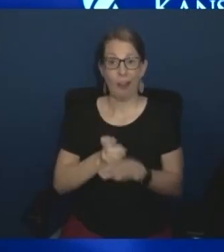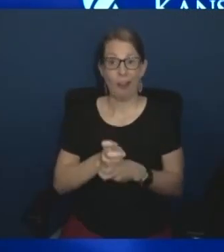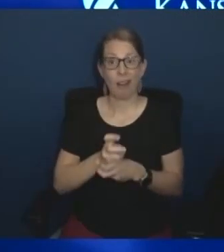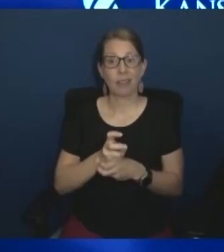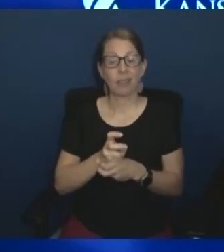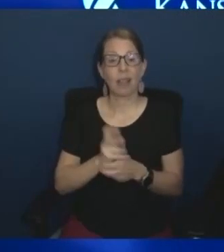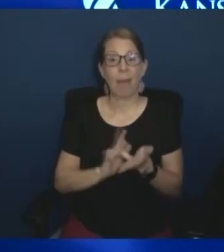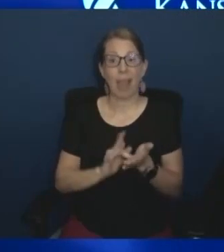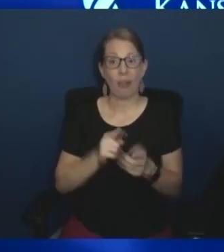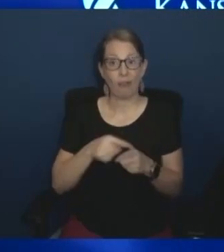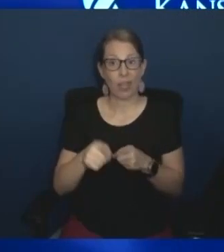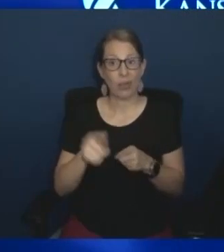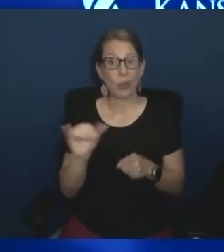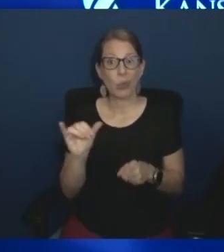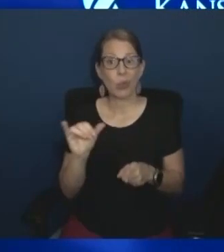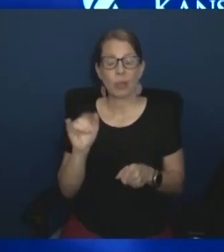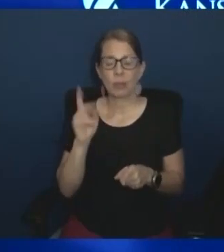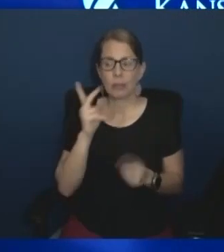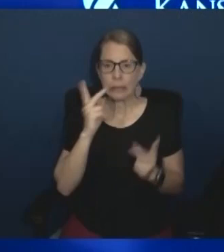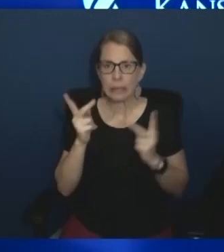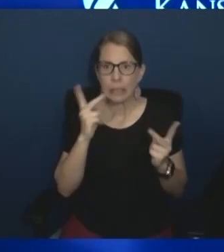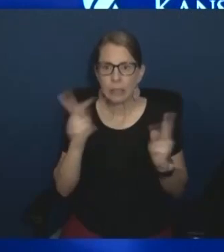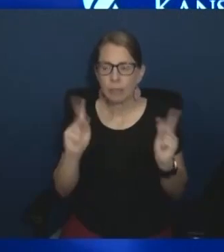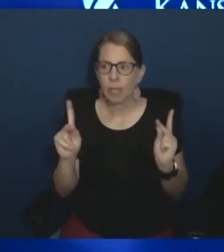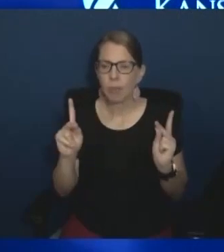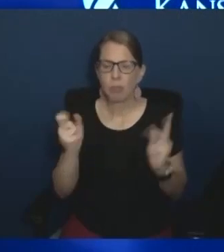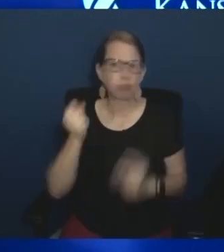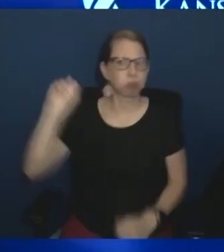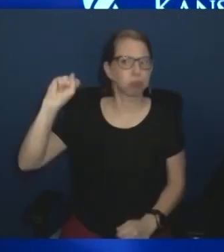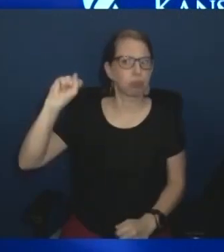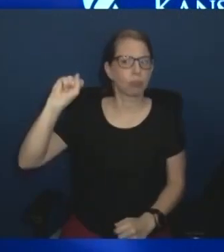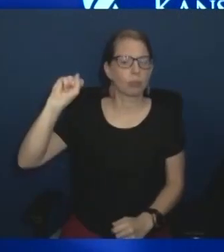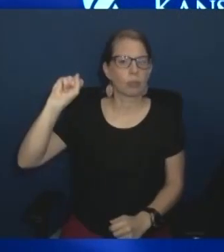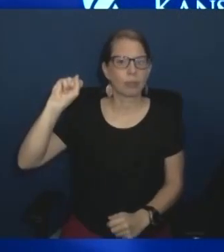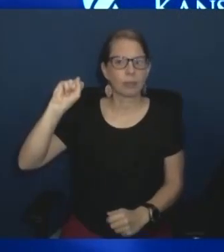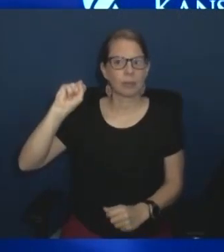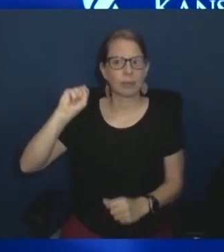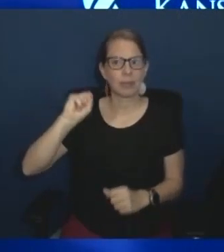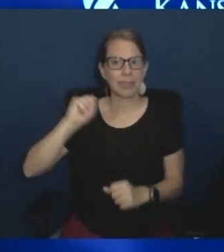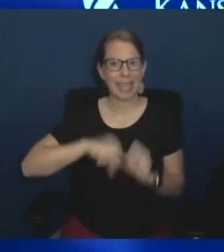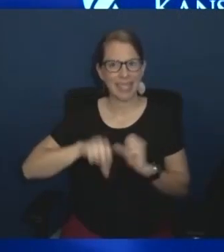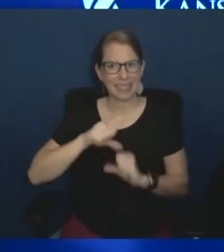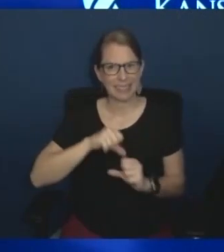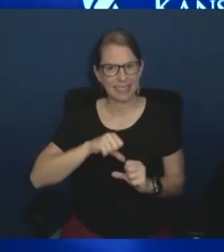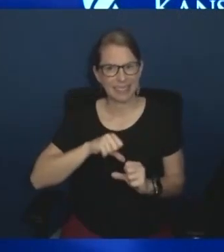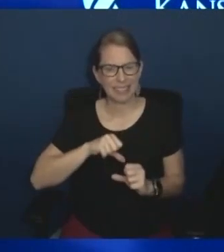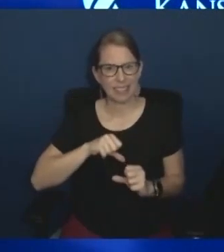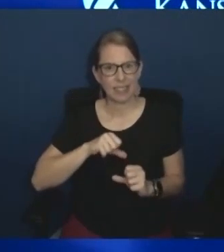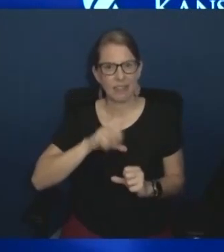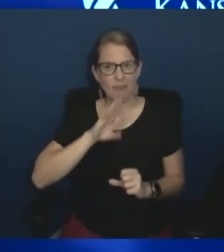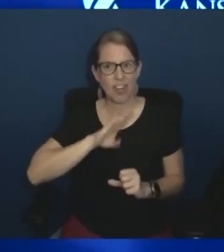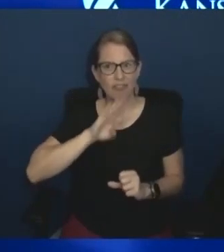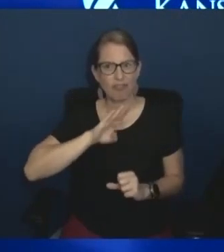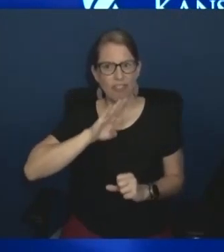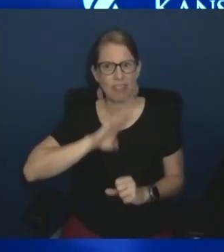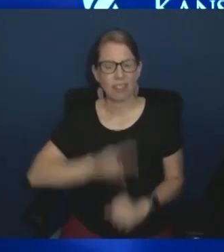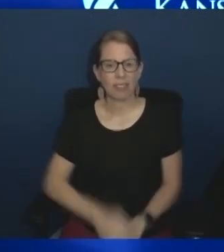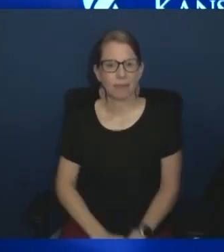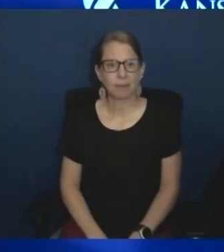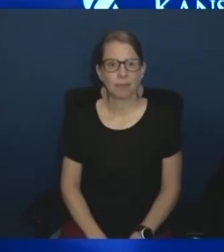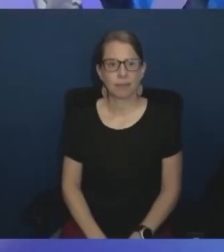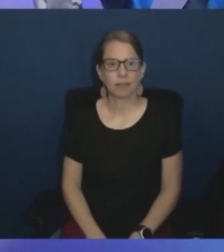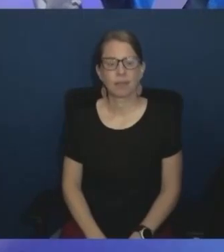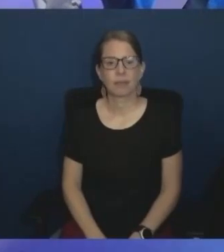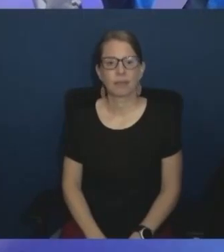you're seeing people speak out against the science. And it's frustrating. That you try so hard to educate on.